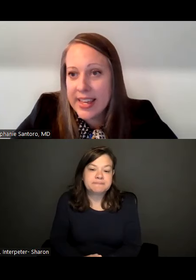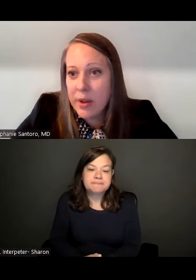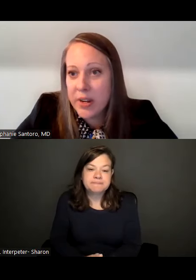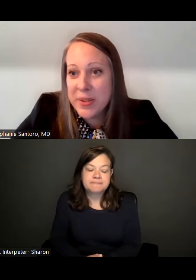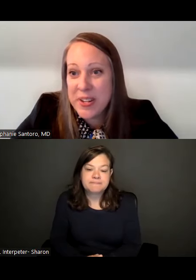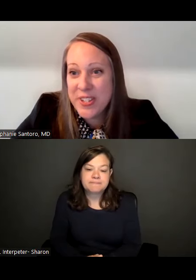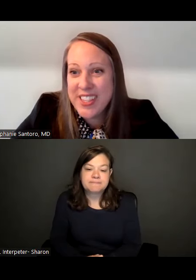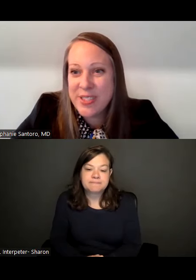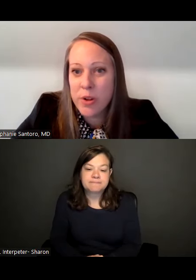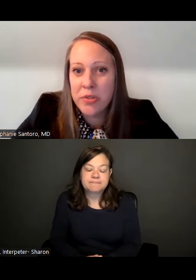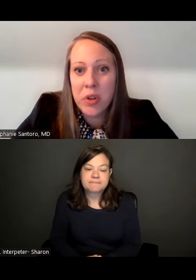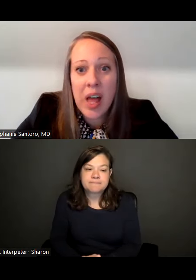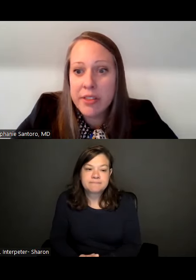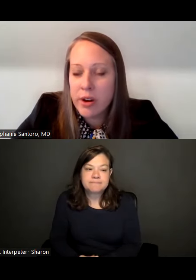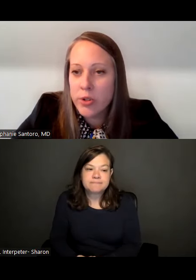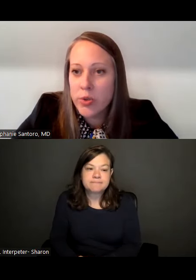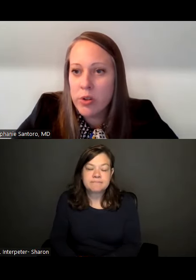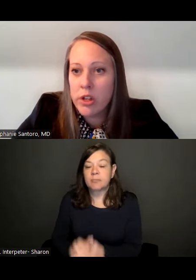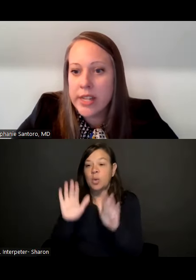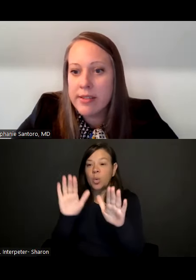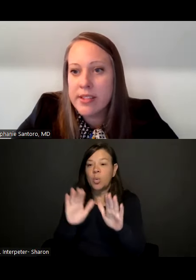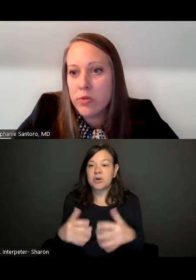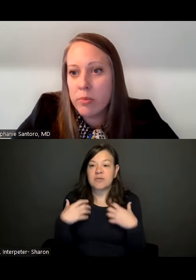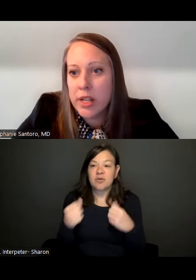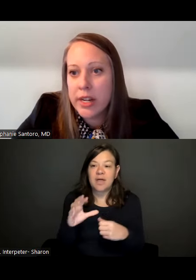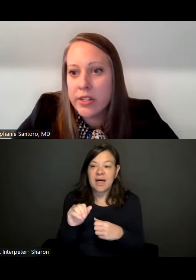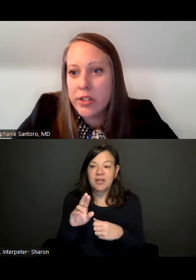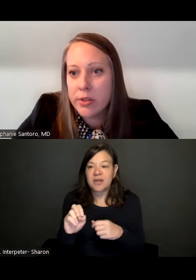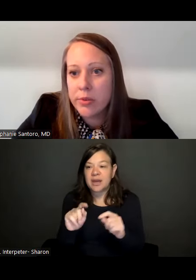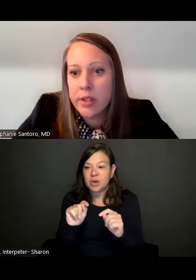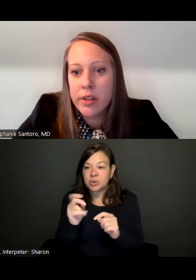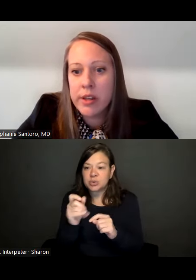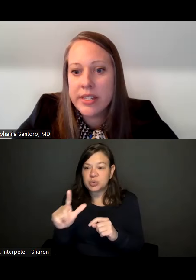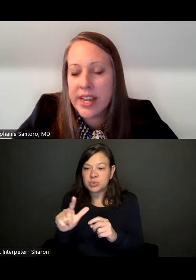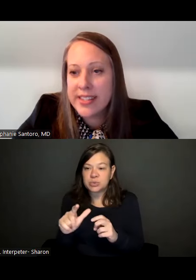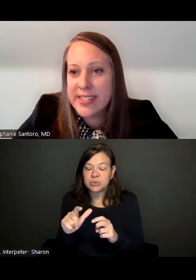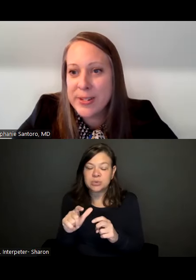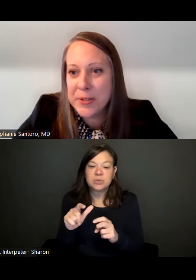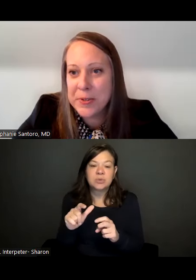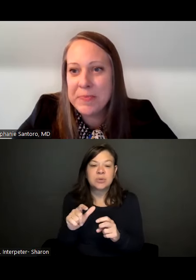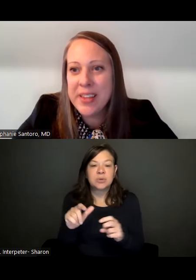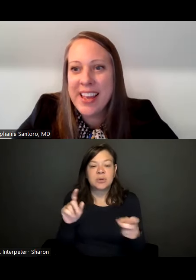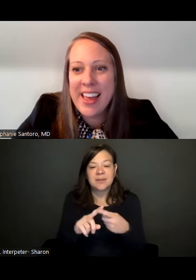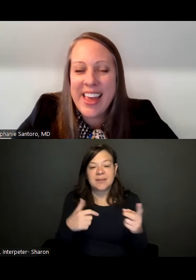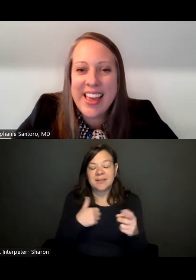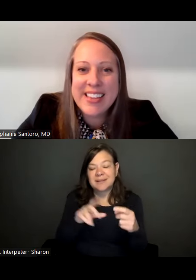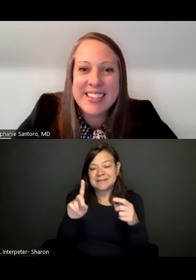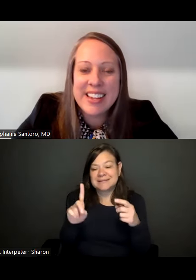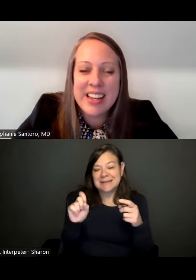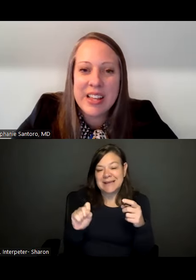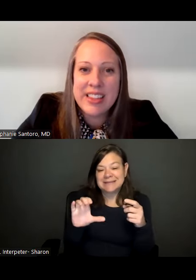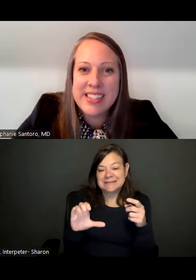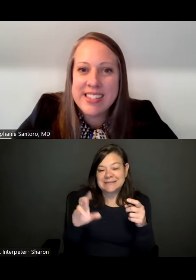And then I wanted to mention this wonderful healthcare tool called Down Syndrome Clinic to You, DSC to You.